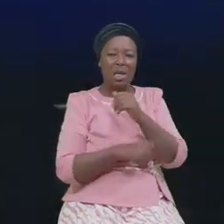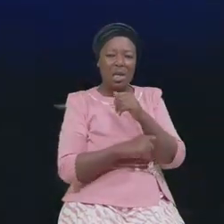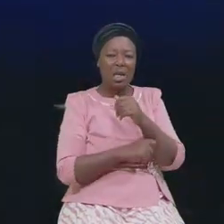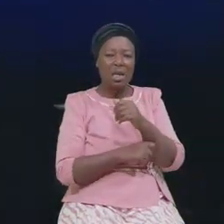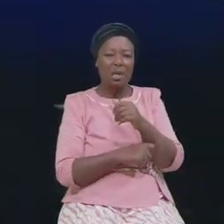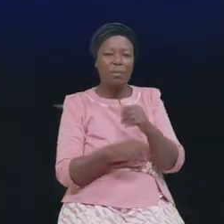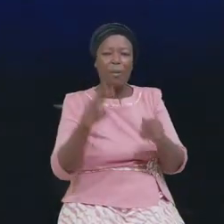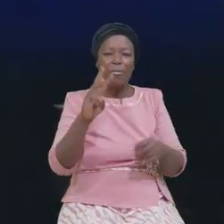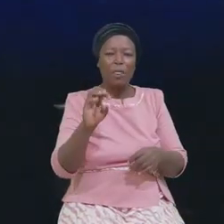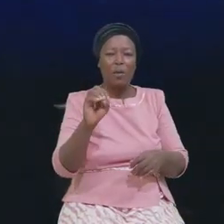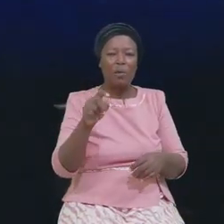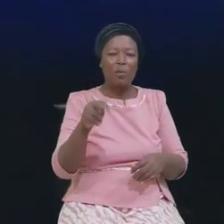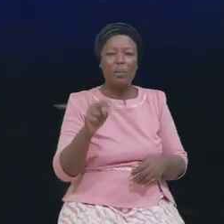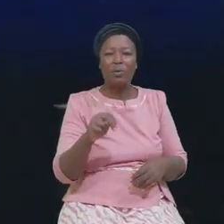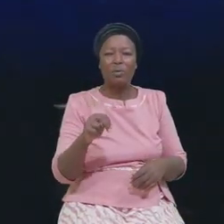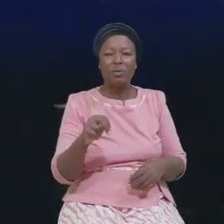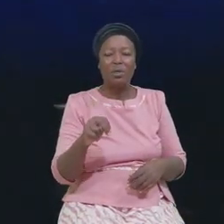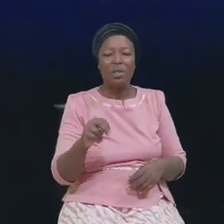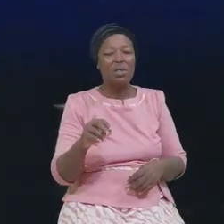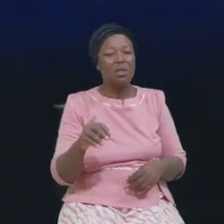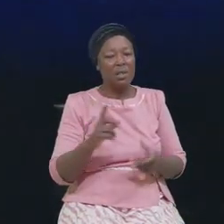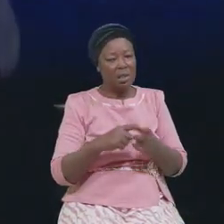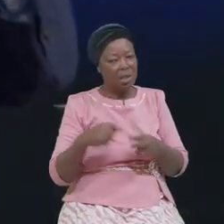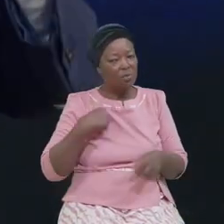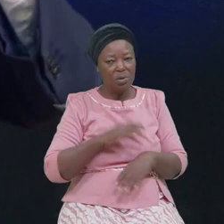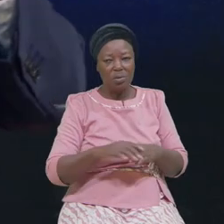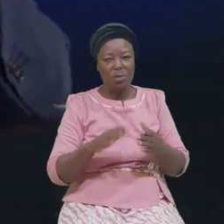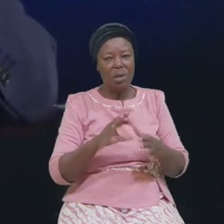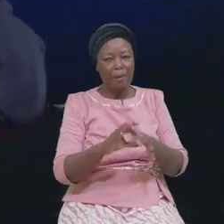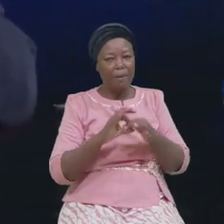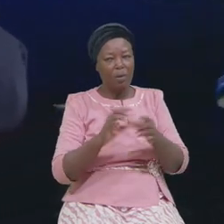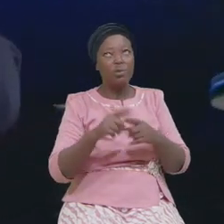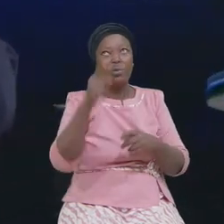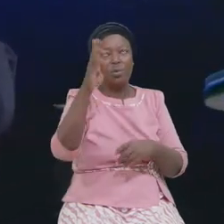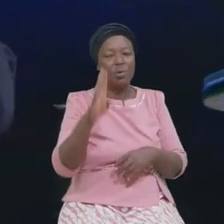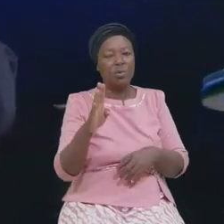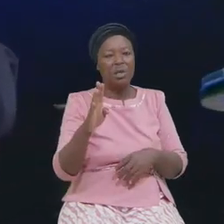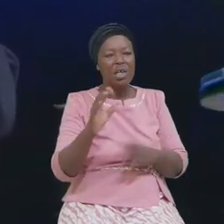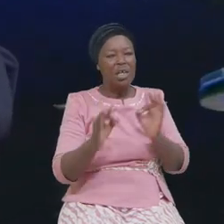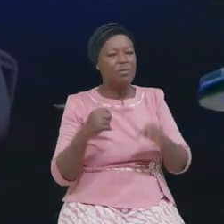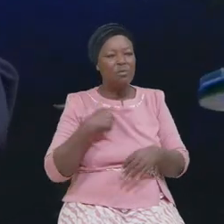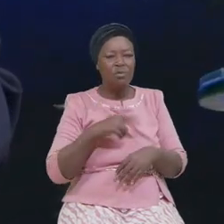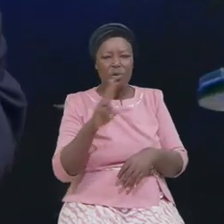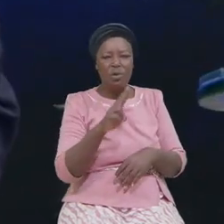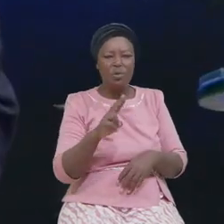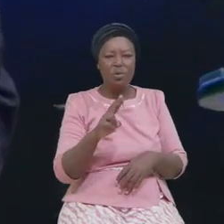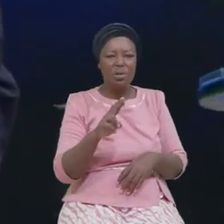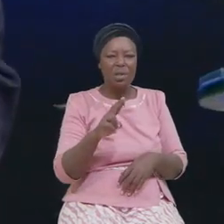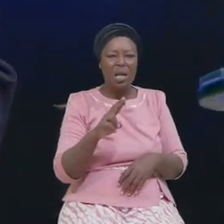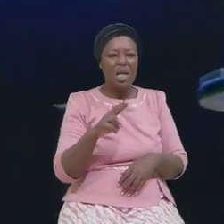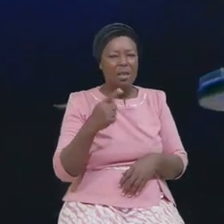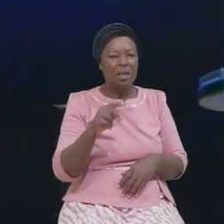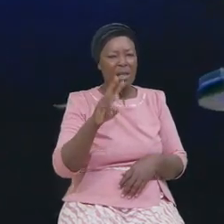don't belong to God. If we use the weapon of